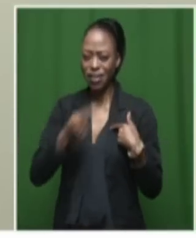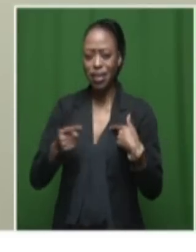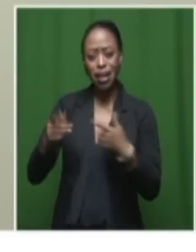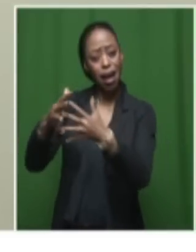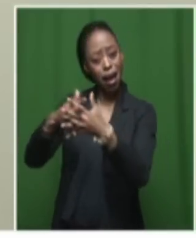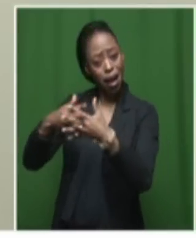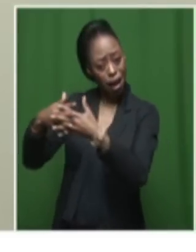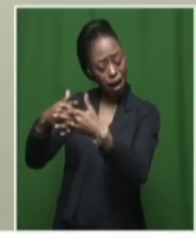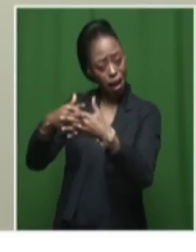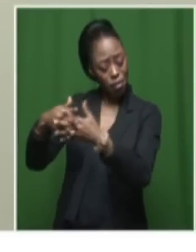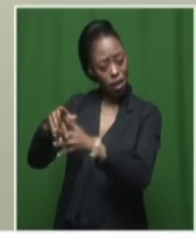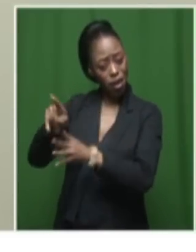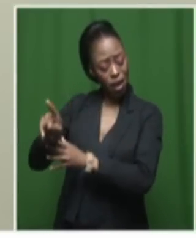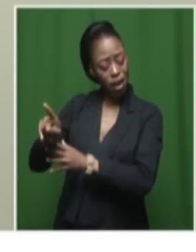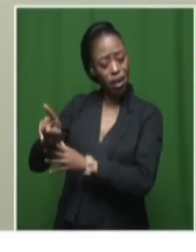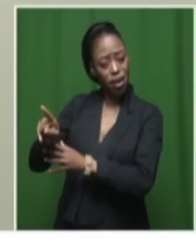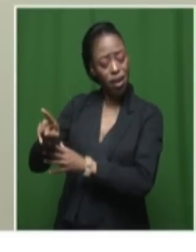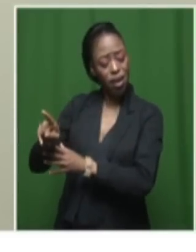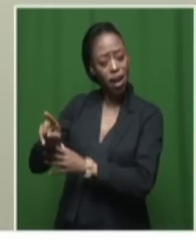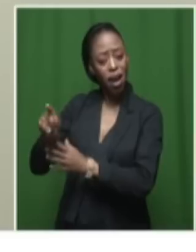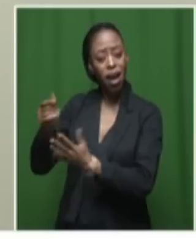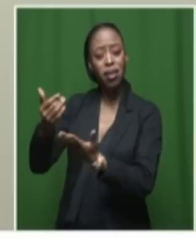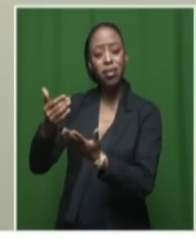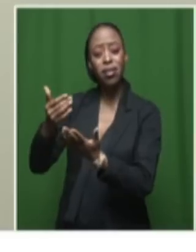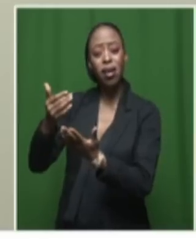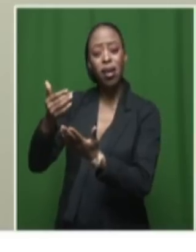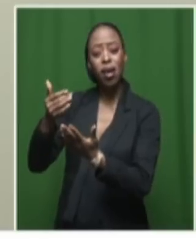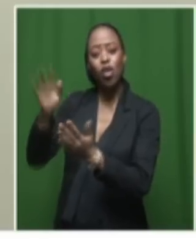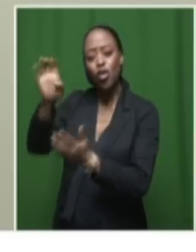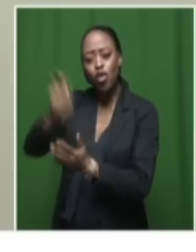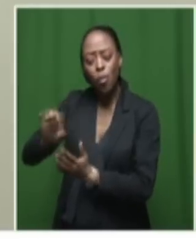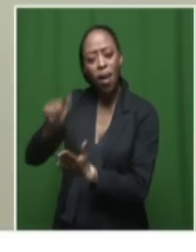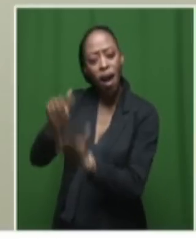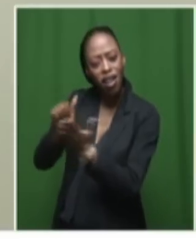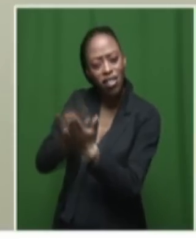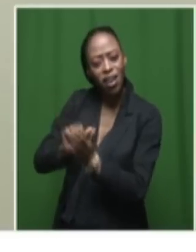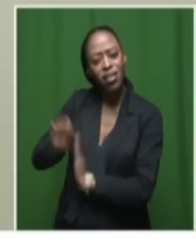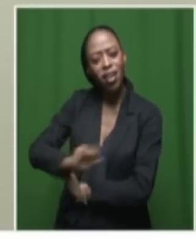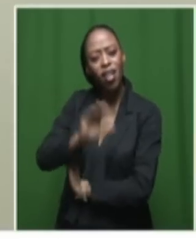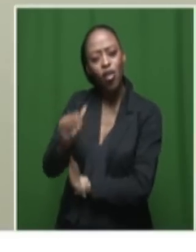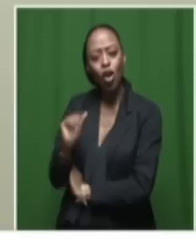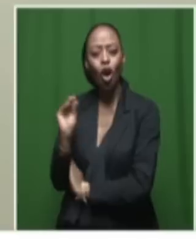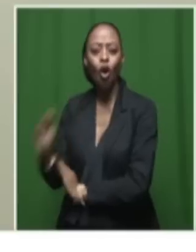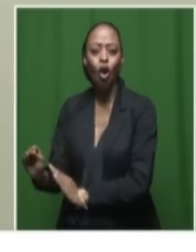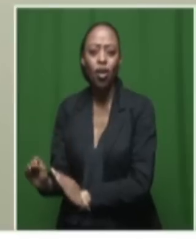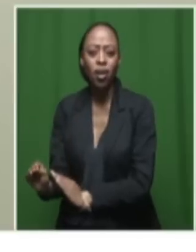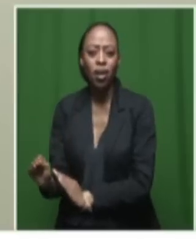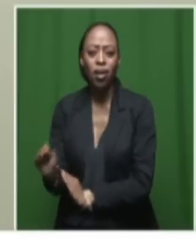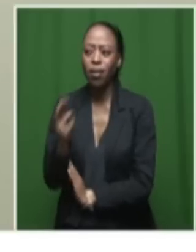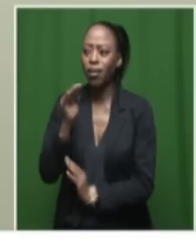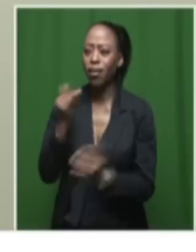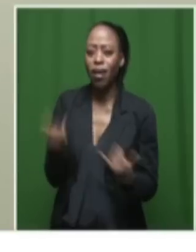or an imperialist agenda in Africa. So, it's this double standard that we see in their